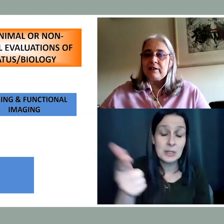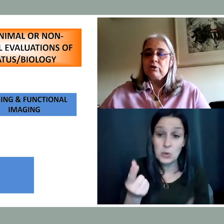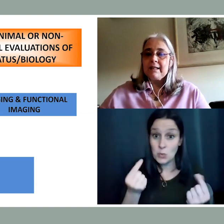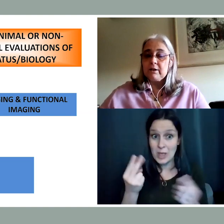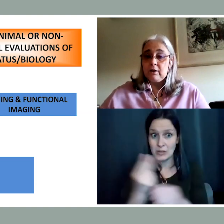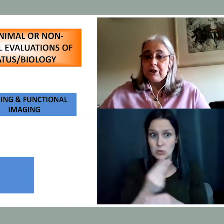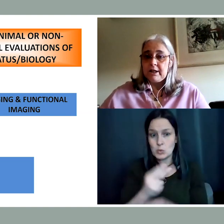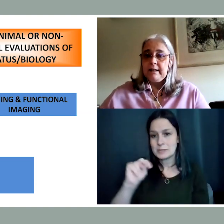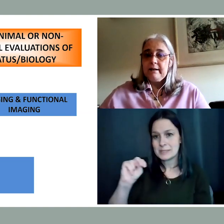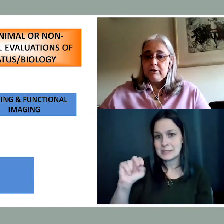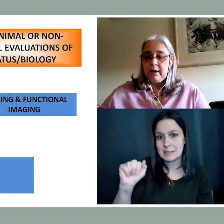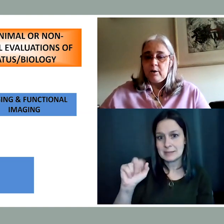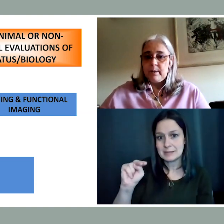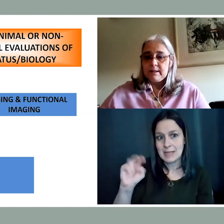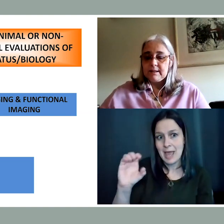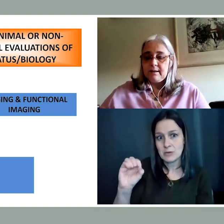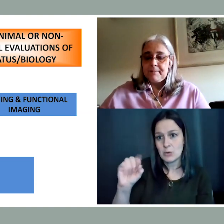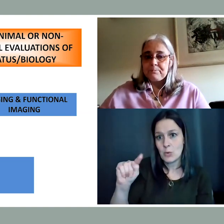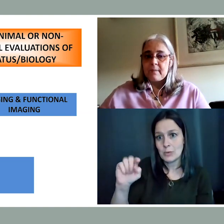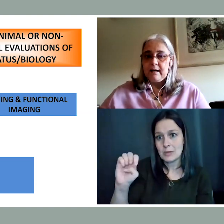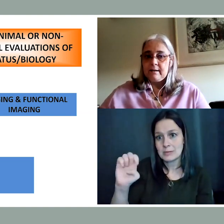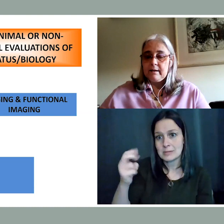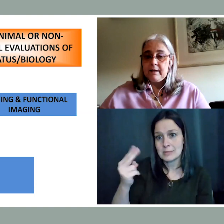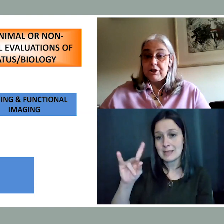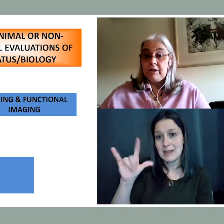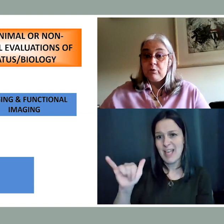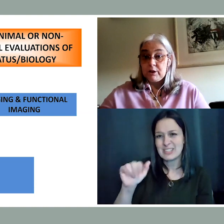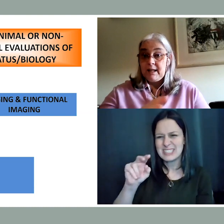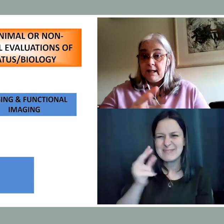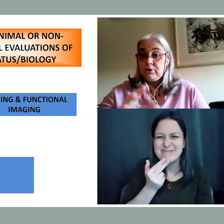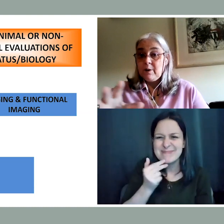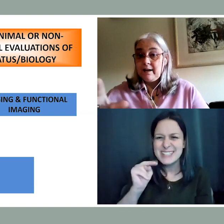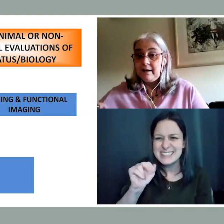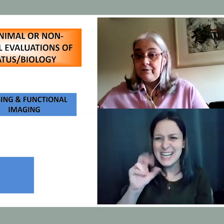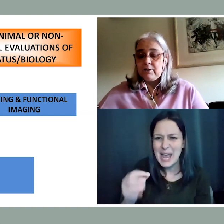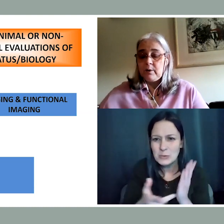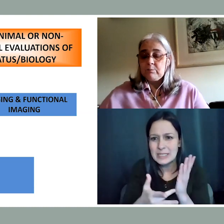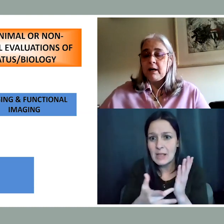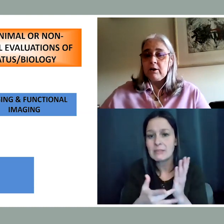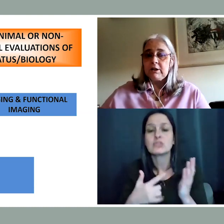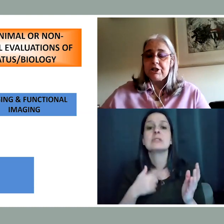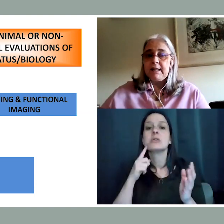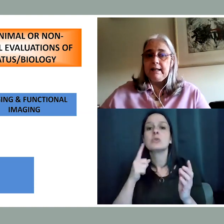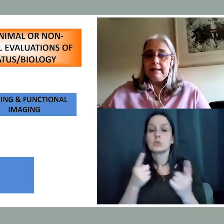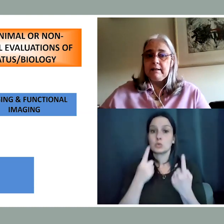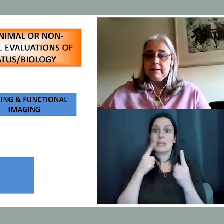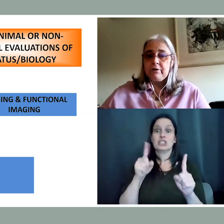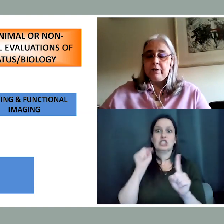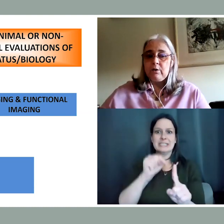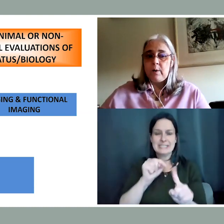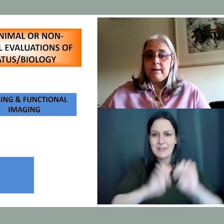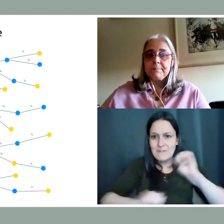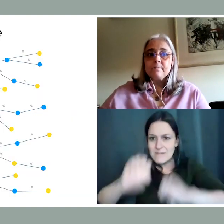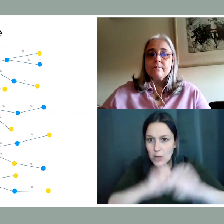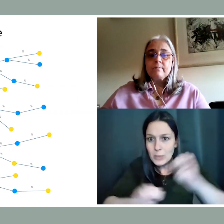of nanotechnology to help us achieve what we need to evaluate biology in a